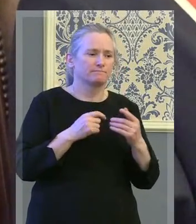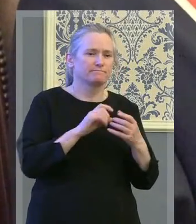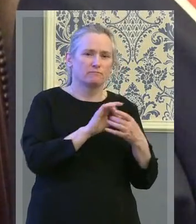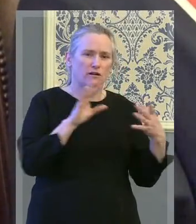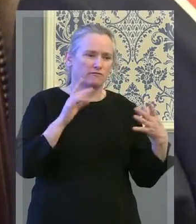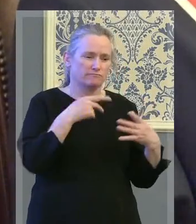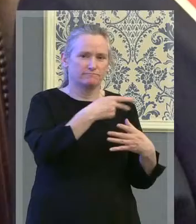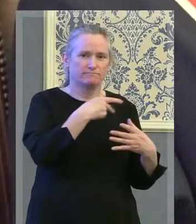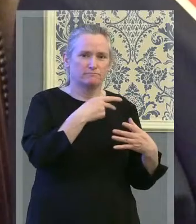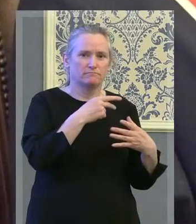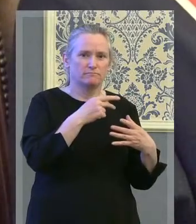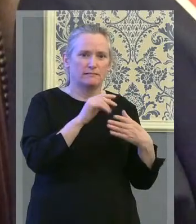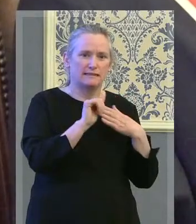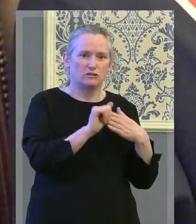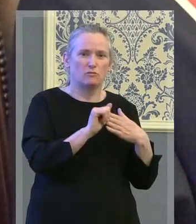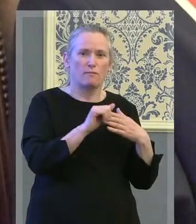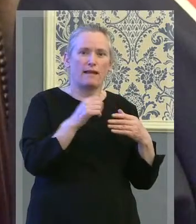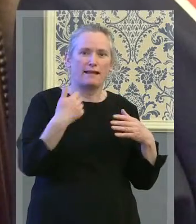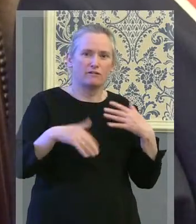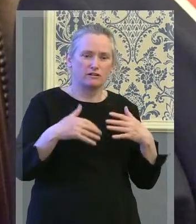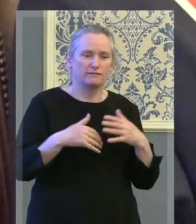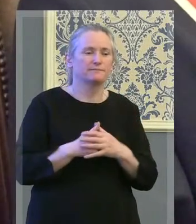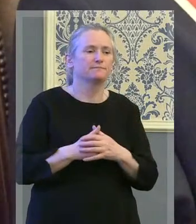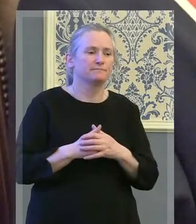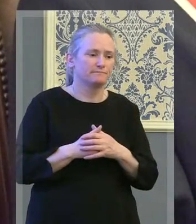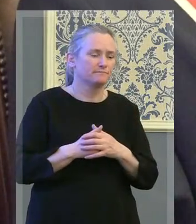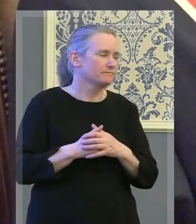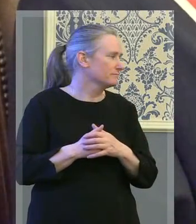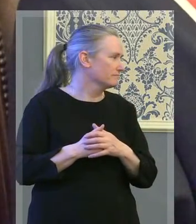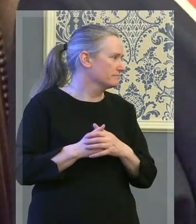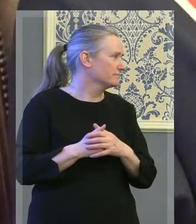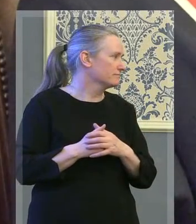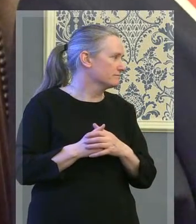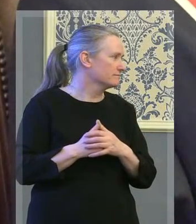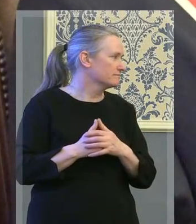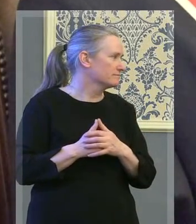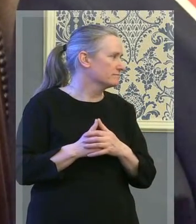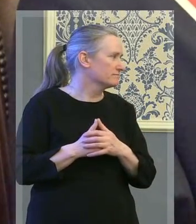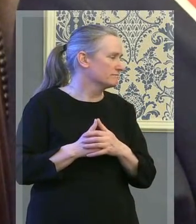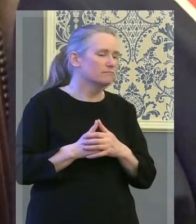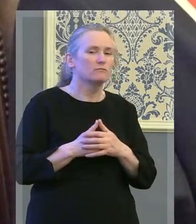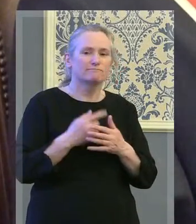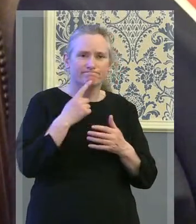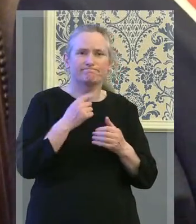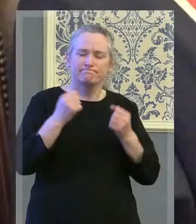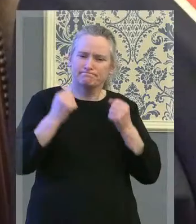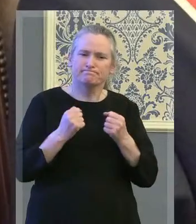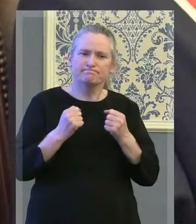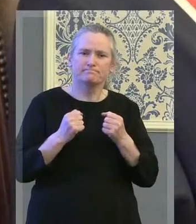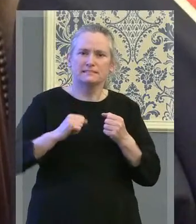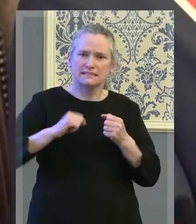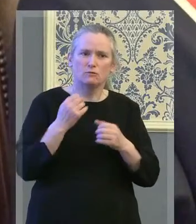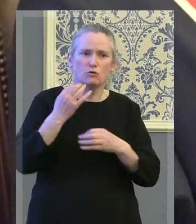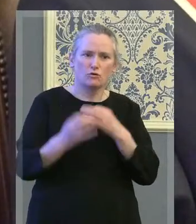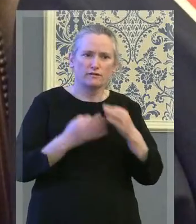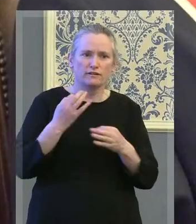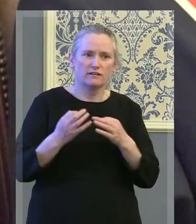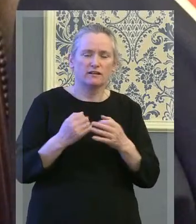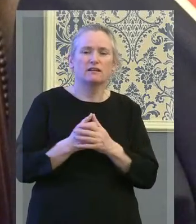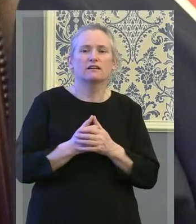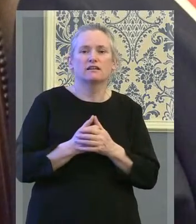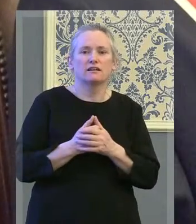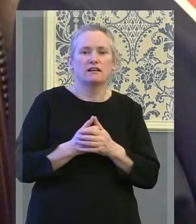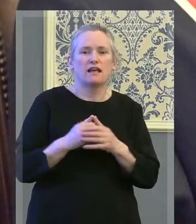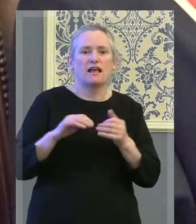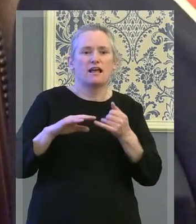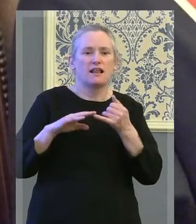well as for Gordon's family. But I was determined to get what I was promised, no matter what. It ended up being a multitude of things.